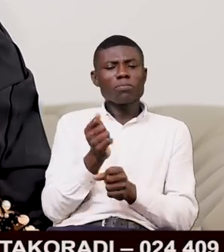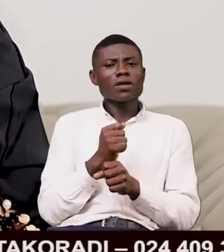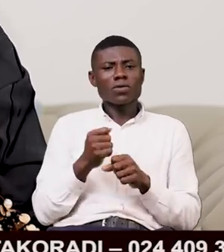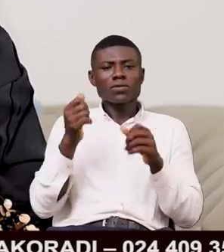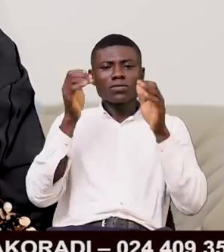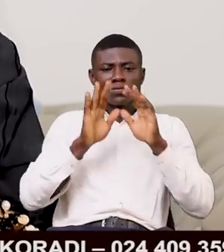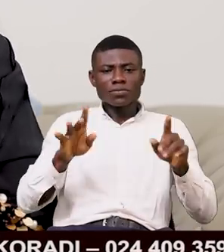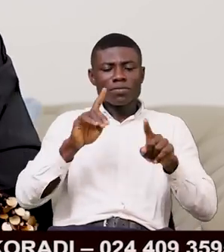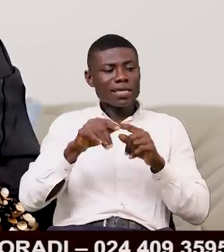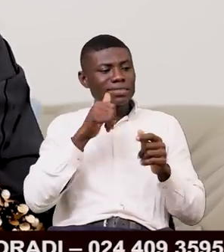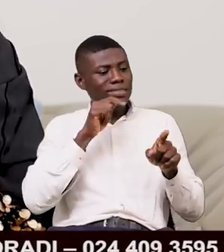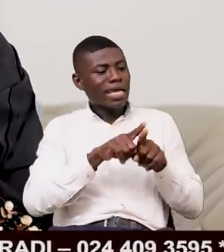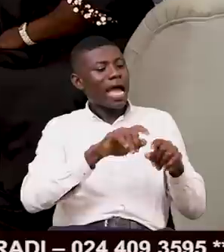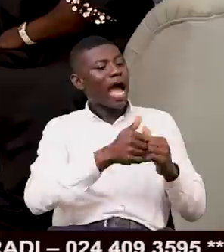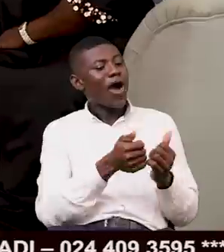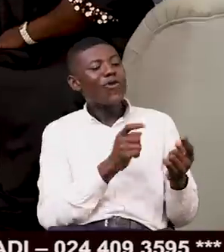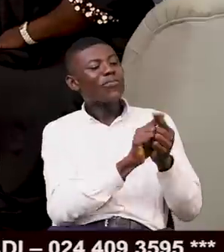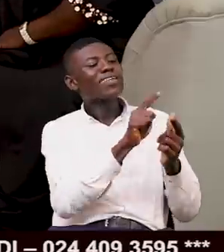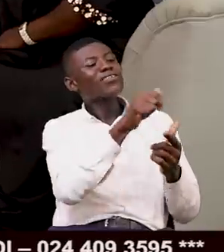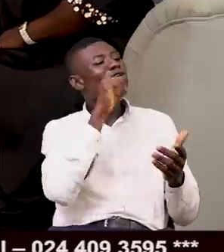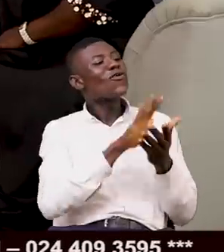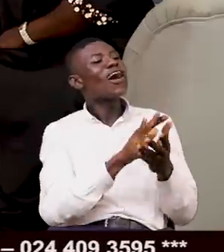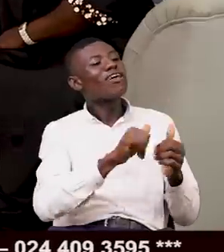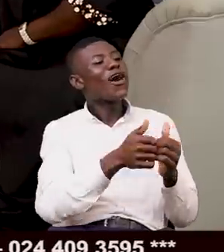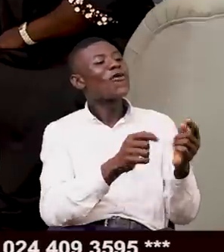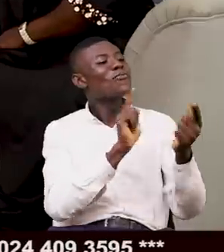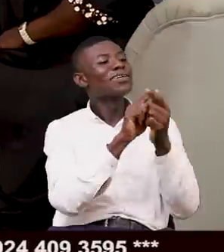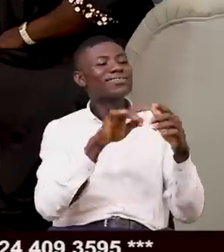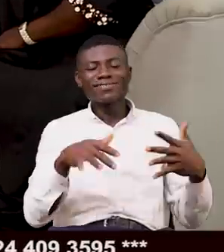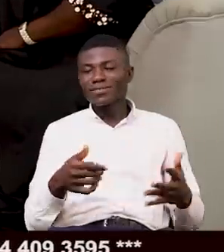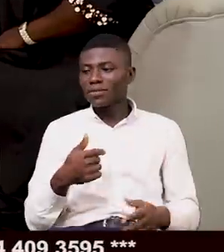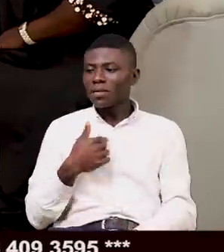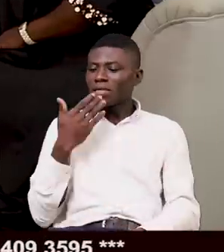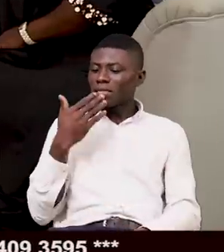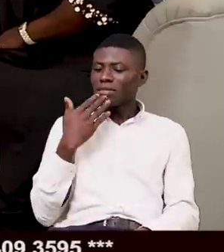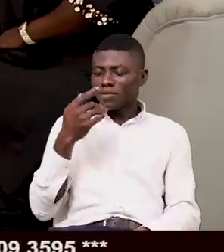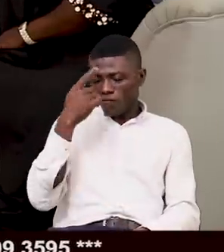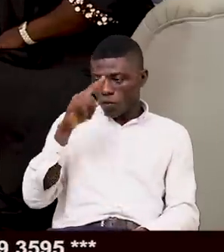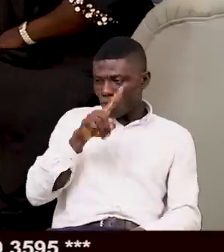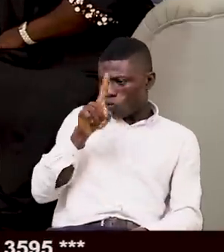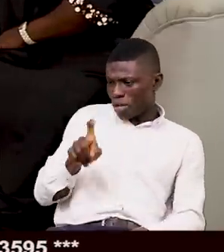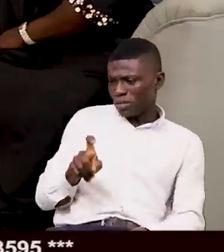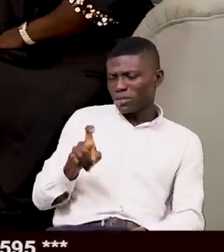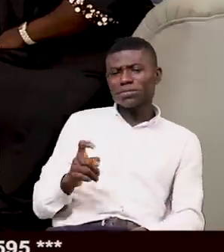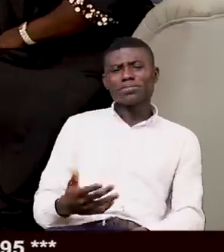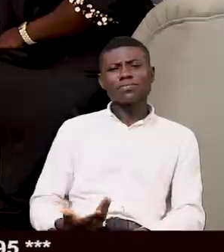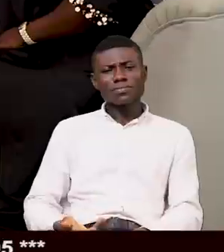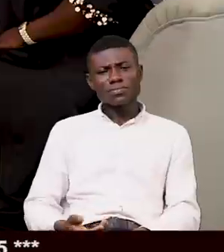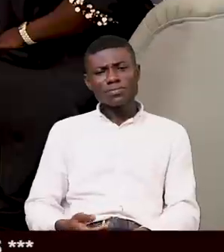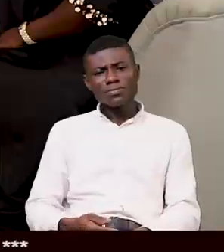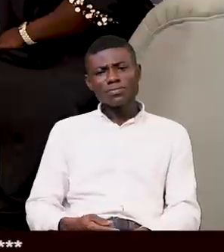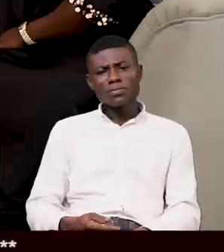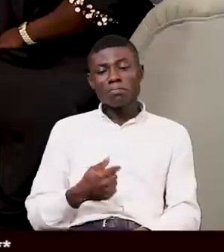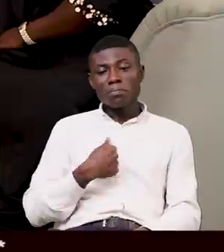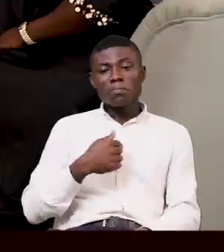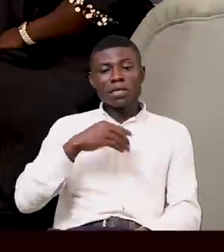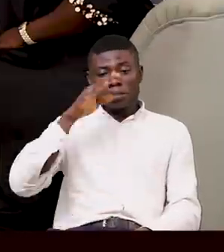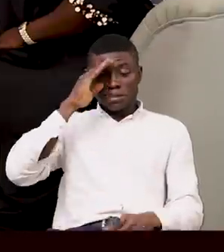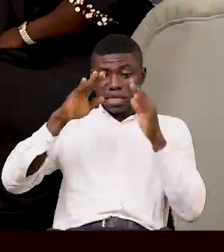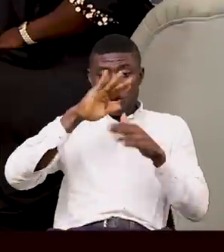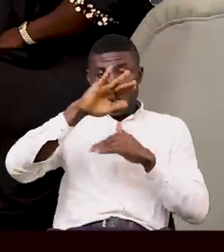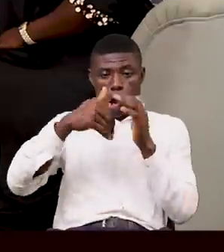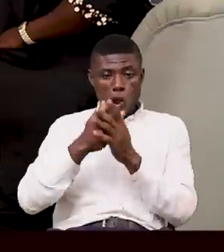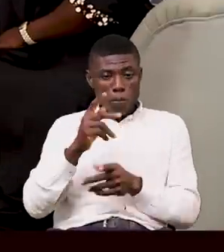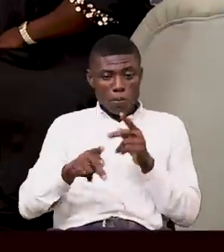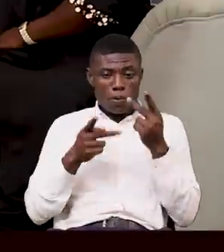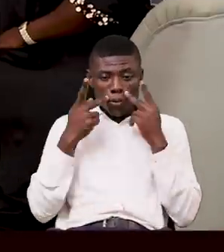ni na sister ushi anwe me da se papa o question wa bisa bi mu na me chia etiefo ni